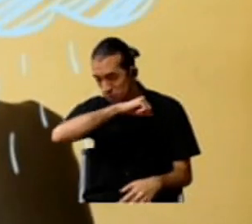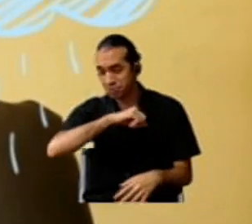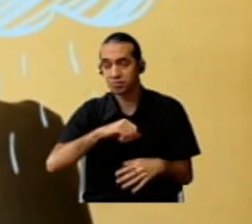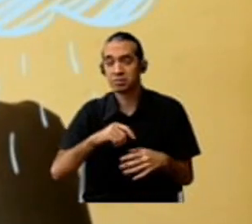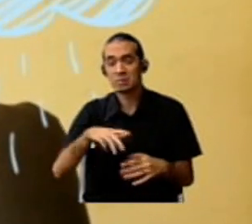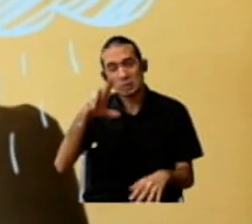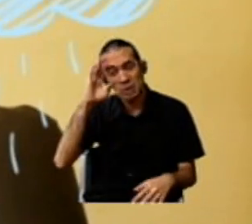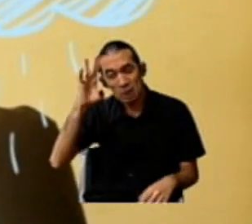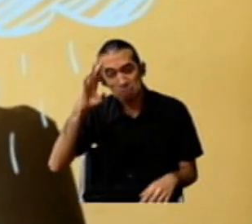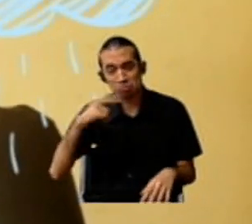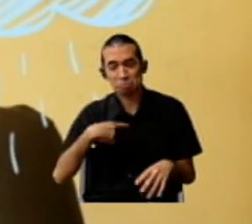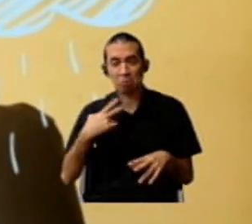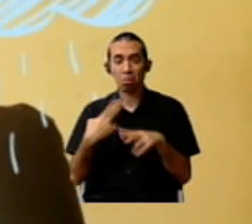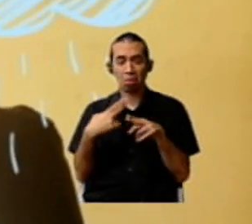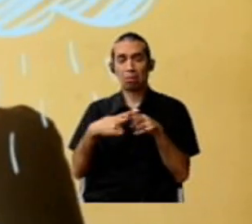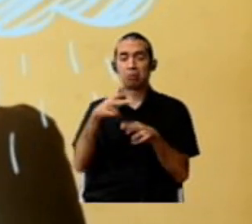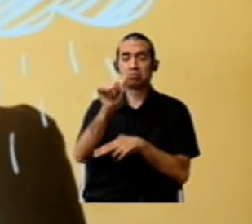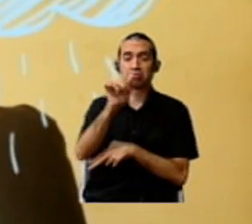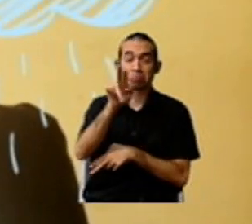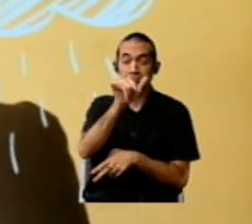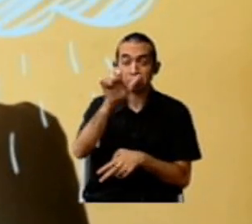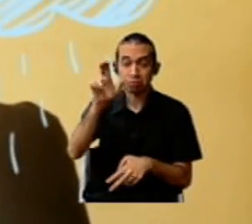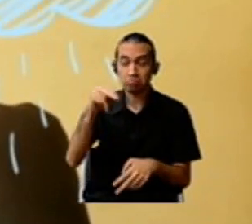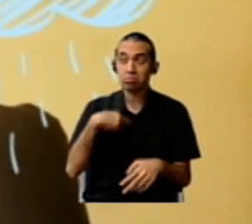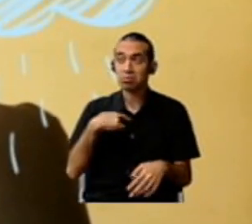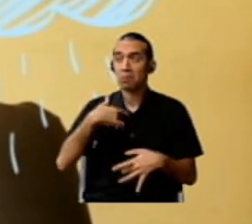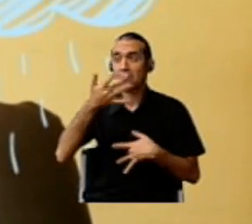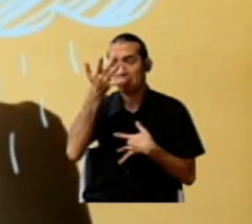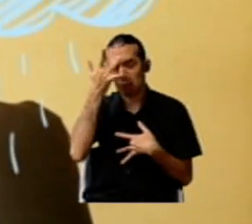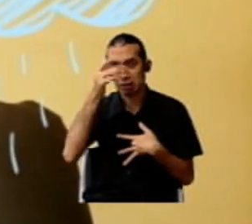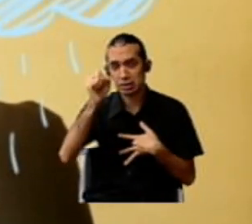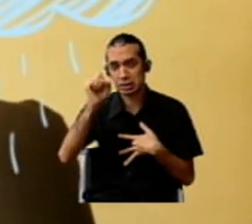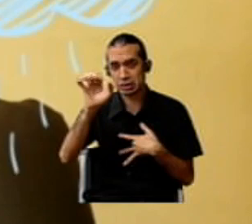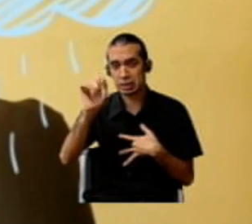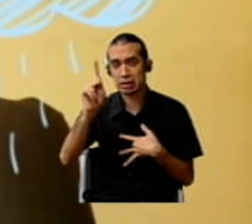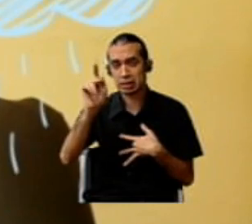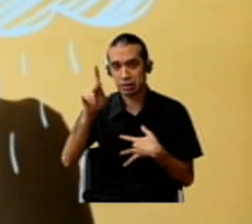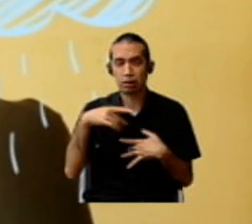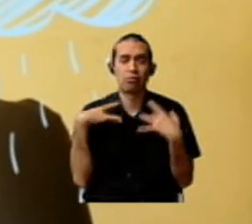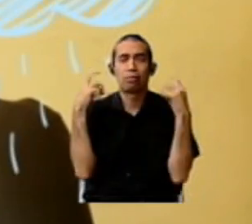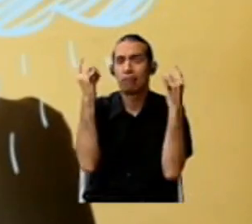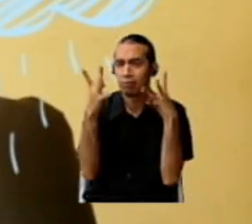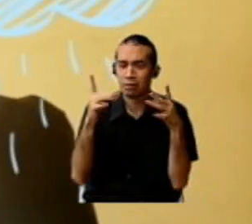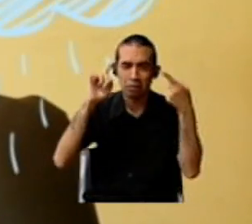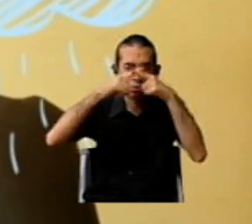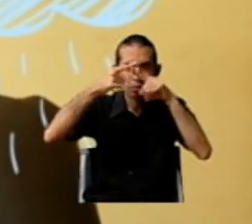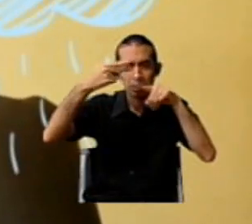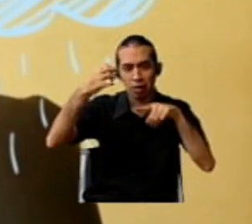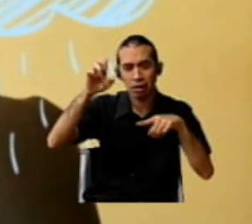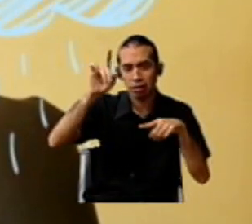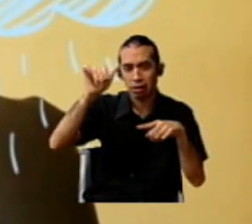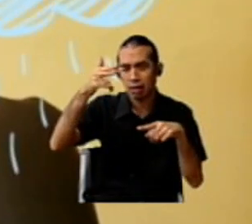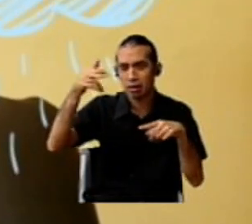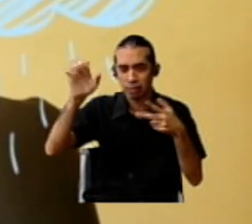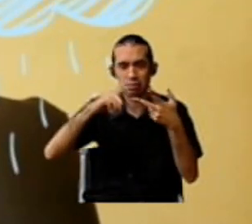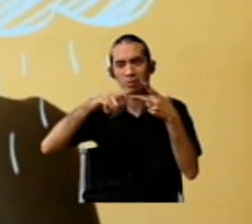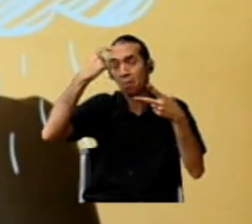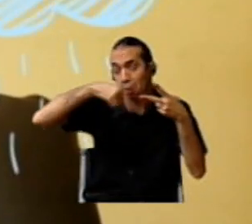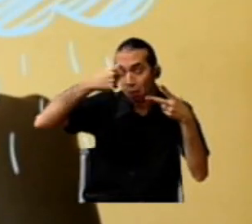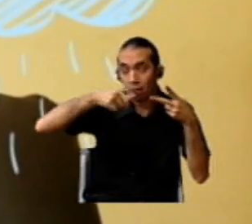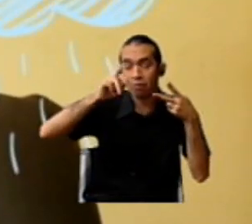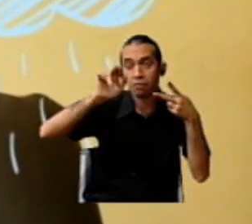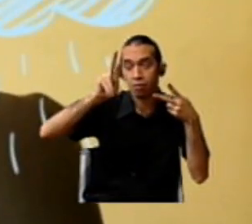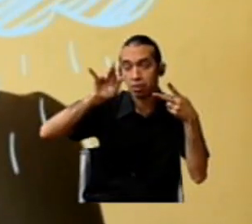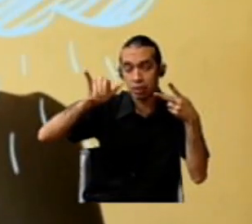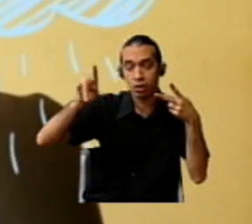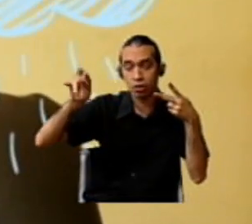Hello, my name is Arlene. I am sick. I feel terrible. I have a headache, runny nose,